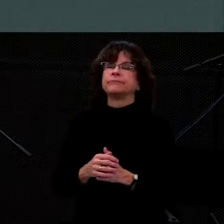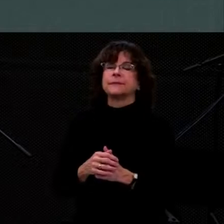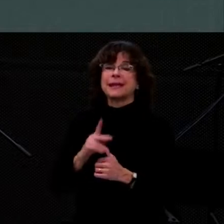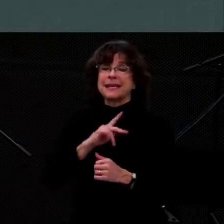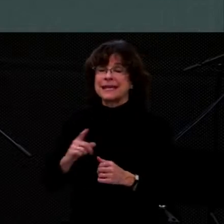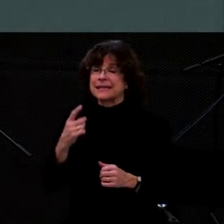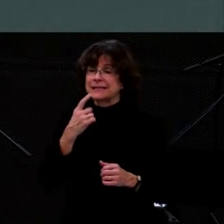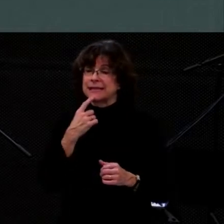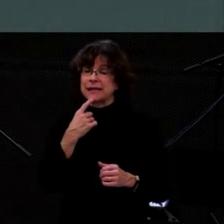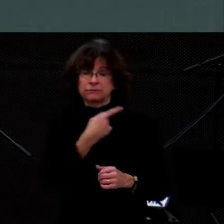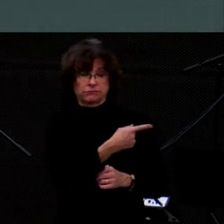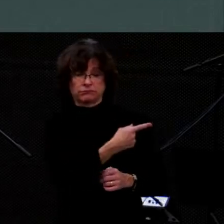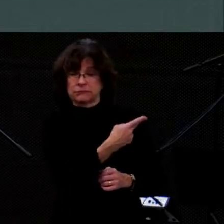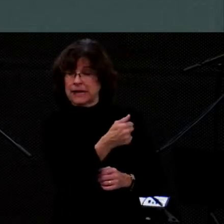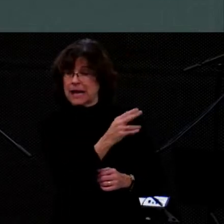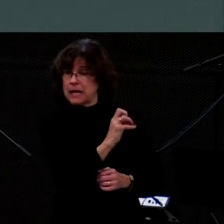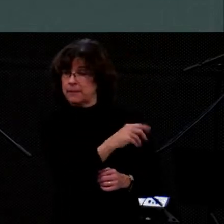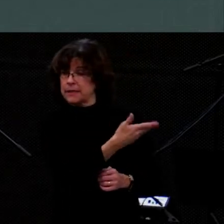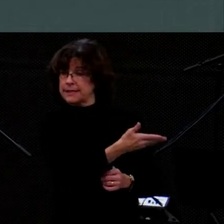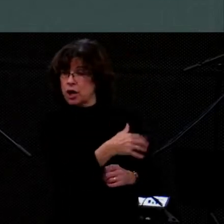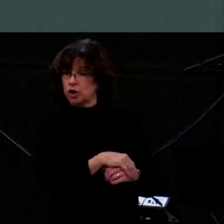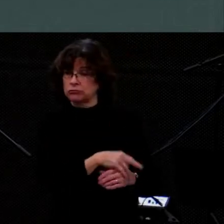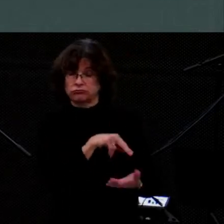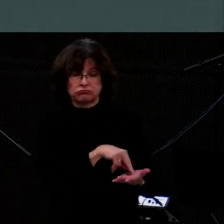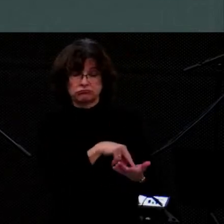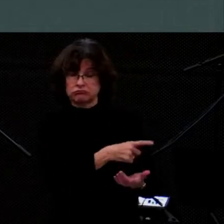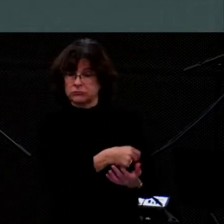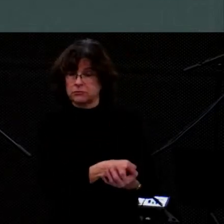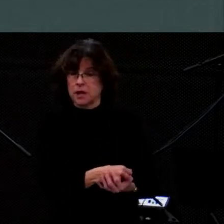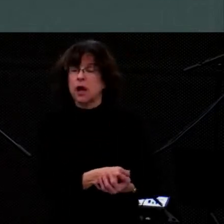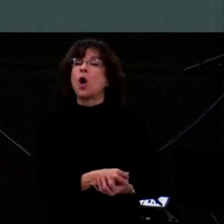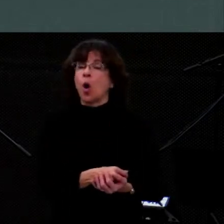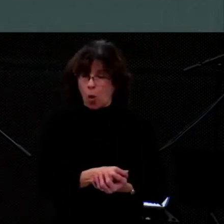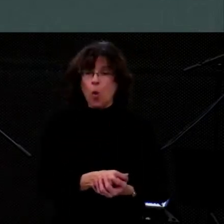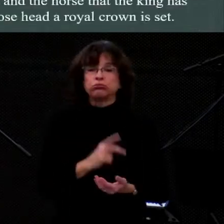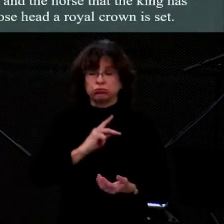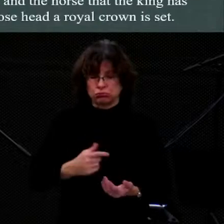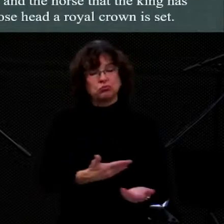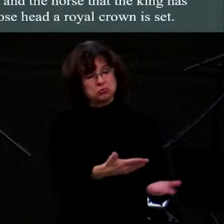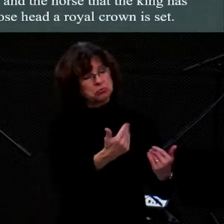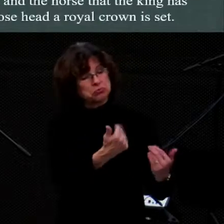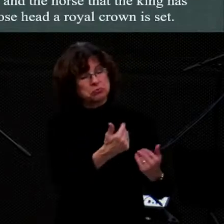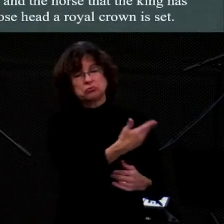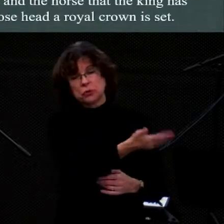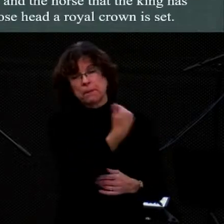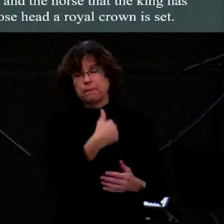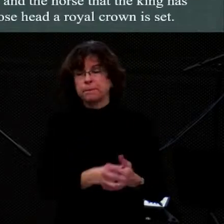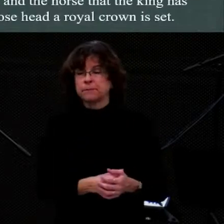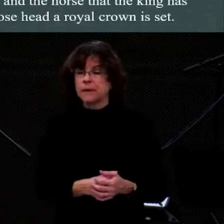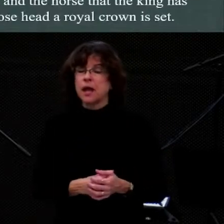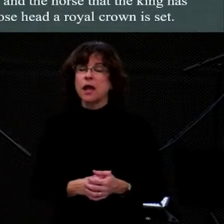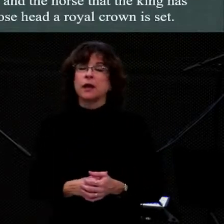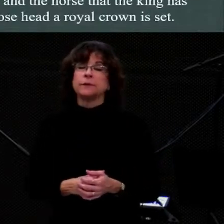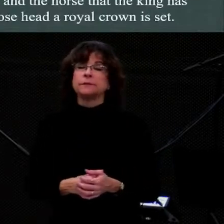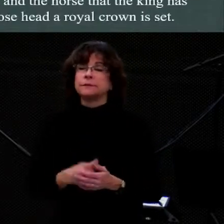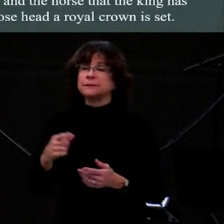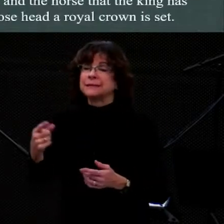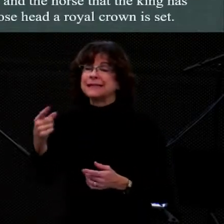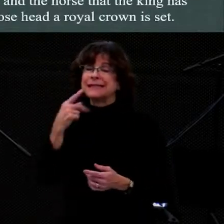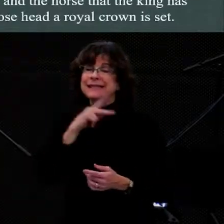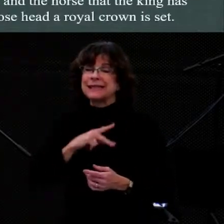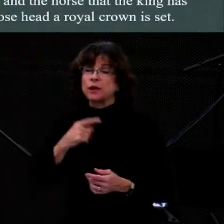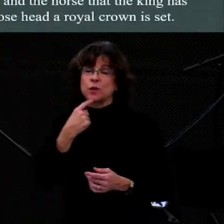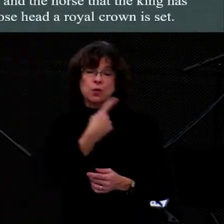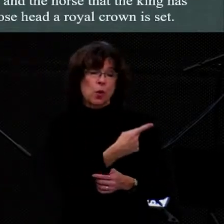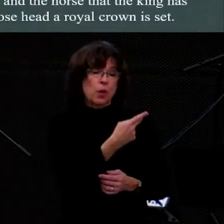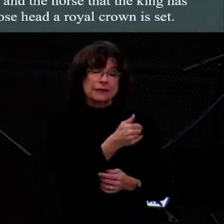told him, "Haman is there, standing in the court." And the king said, "Let him come in." So Haman came in, and the king said to him, "What should